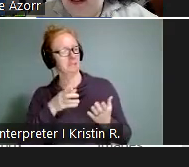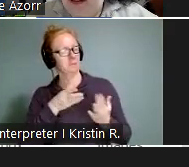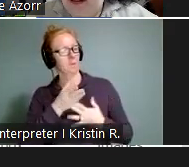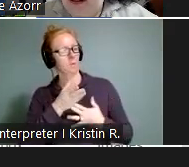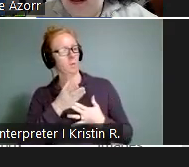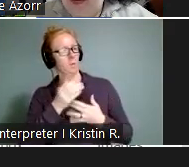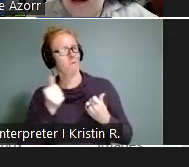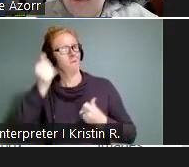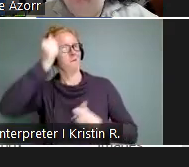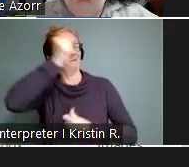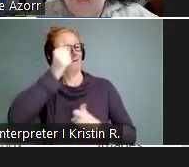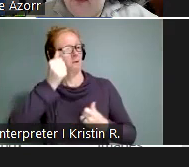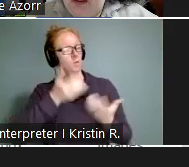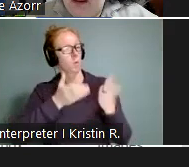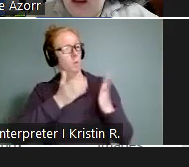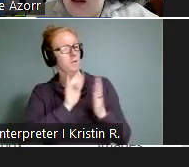the higher ups that be.